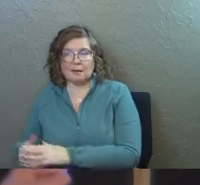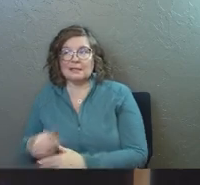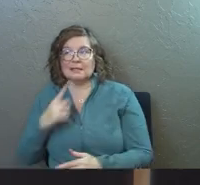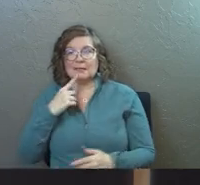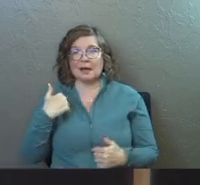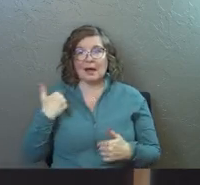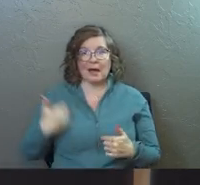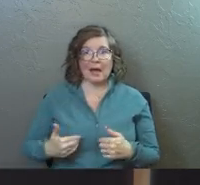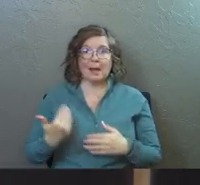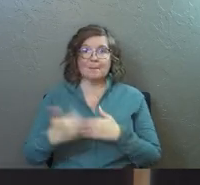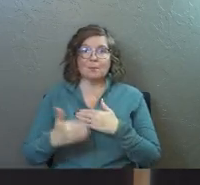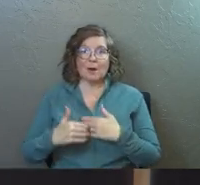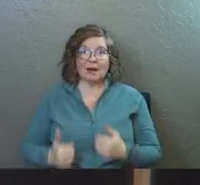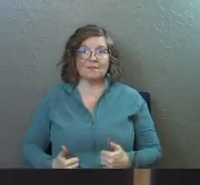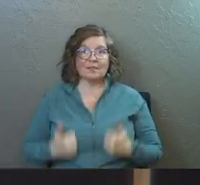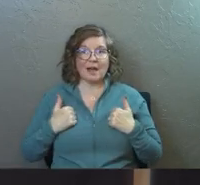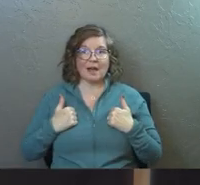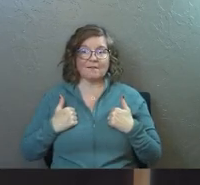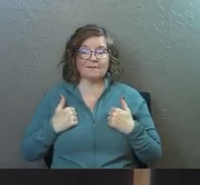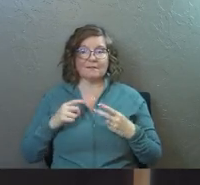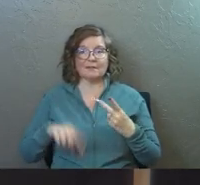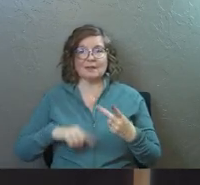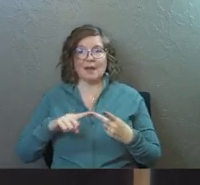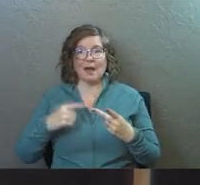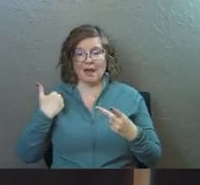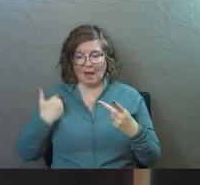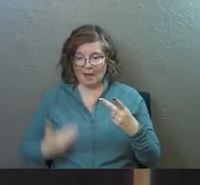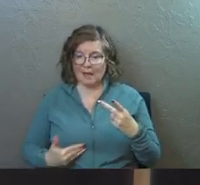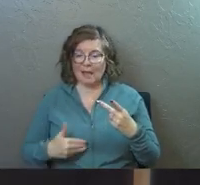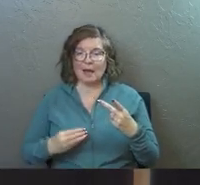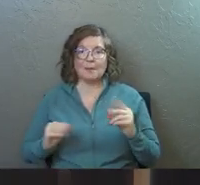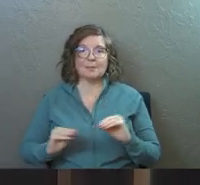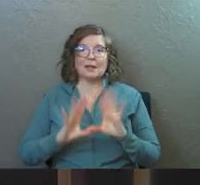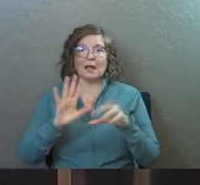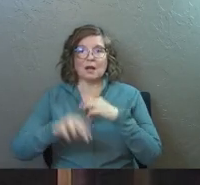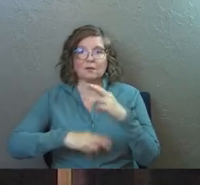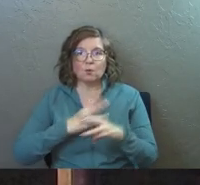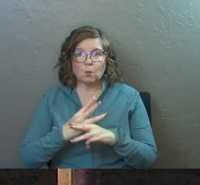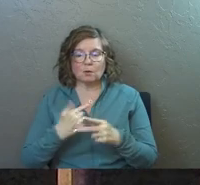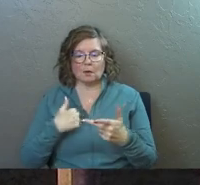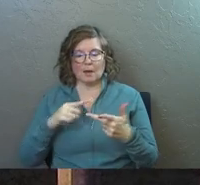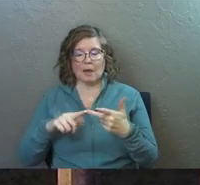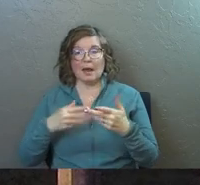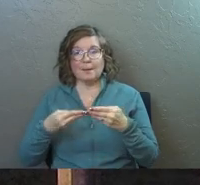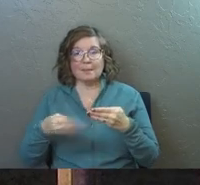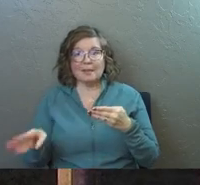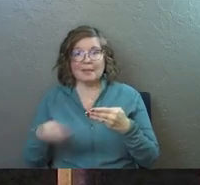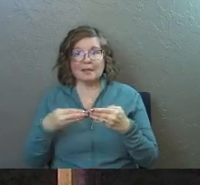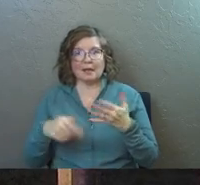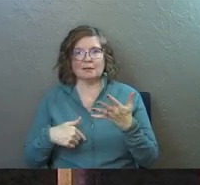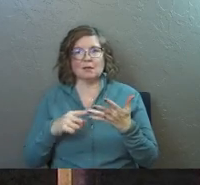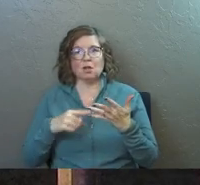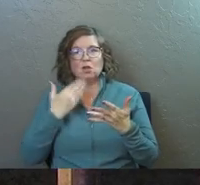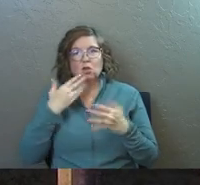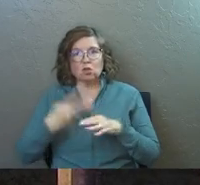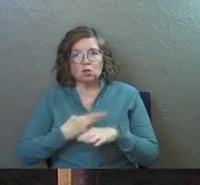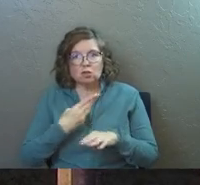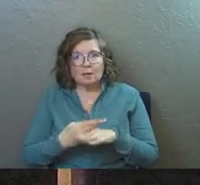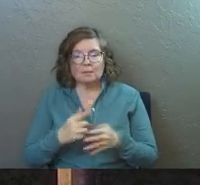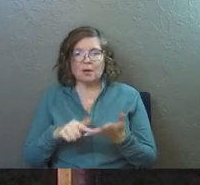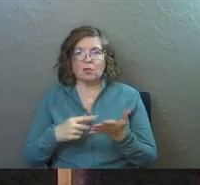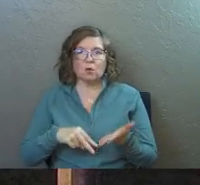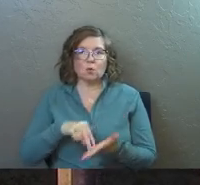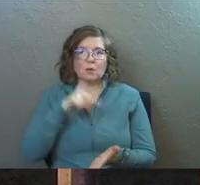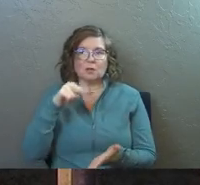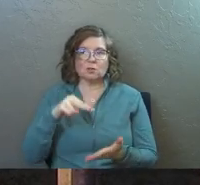He says, I am the bread of life. I am the light of the world. I am the gate. I am the good shepherd. I am the resurrection and life, the way, the truth, and